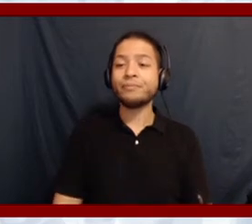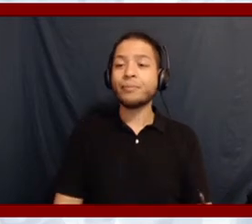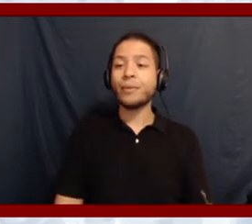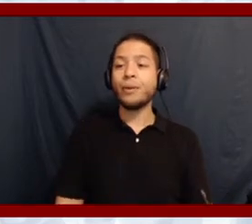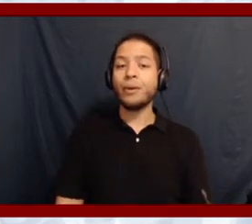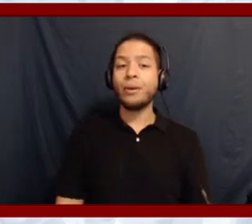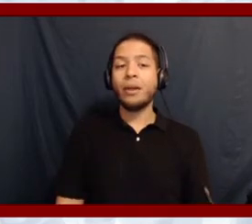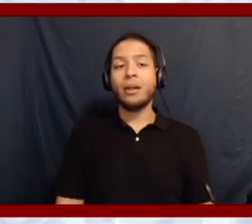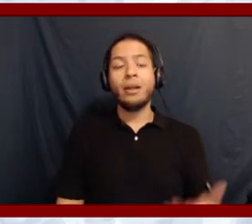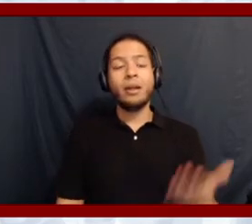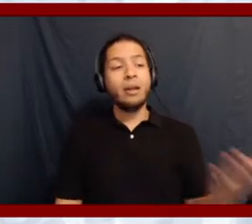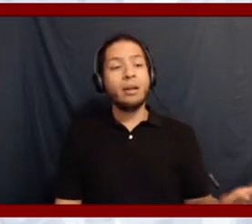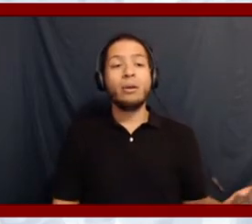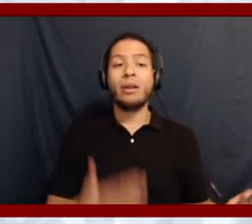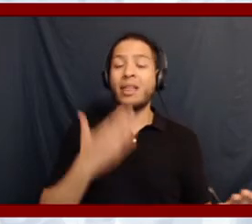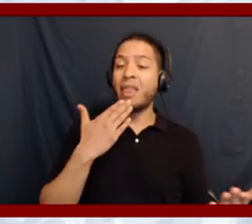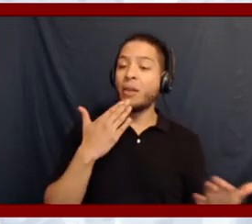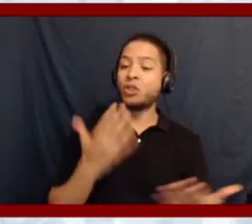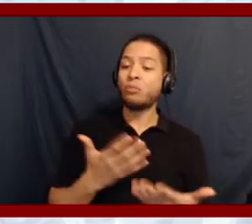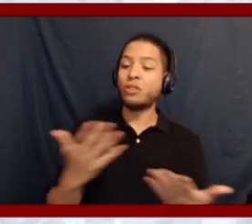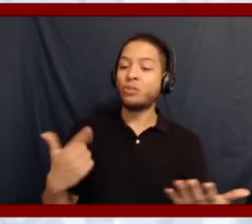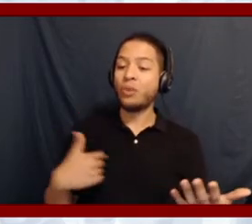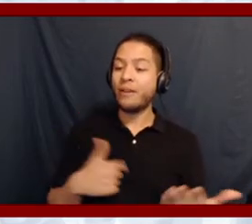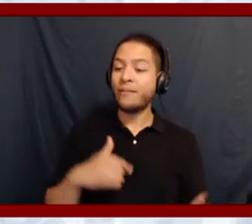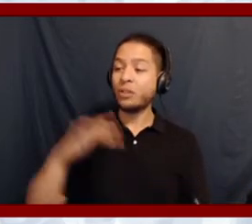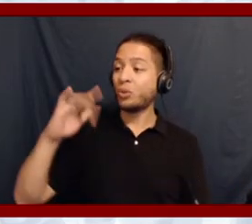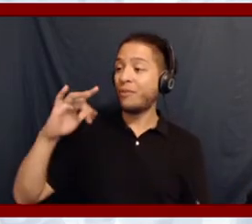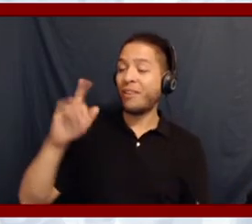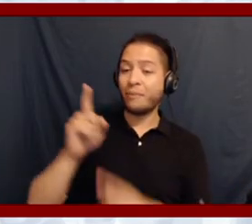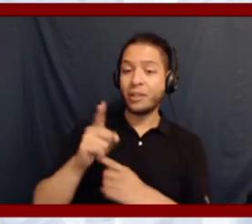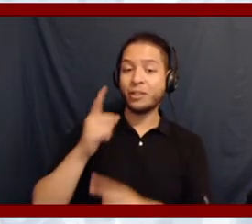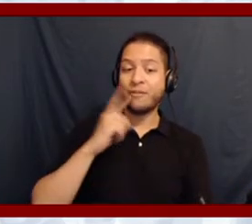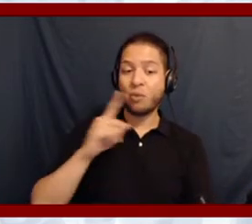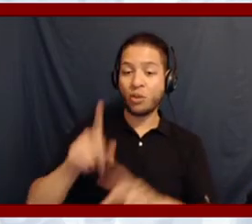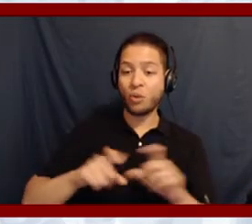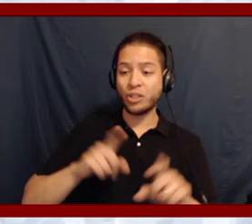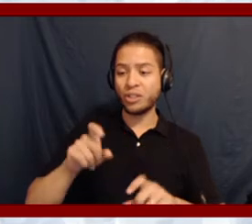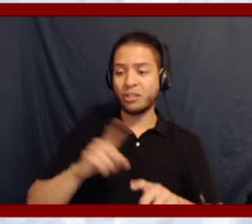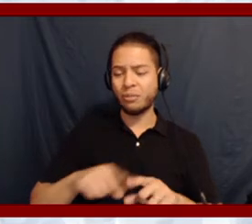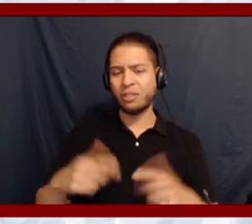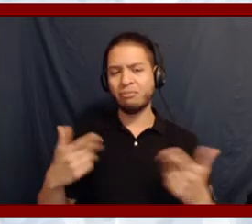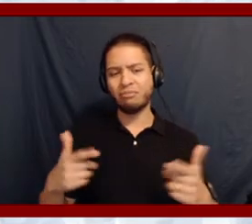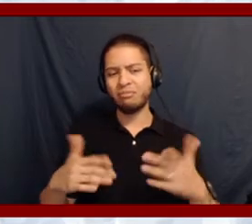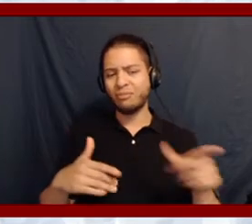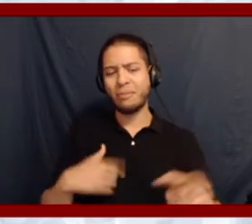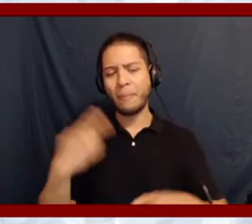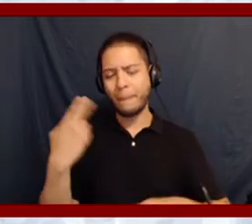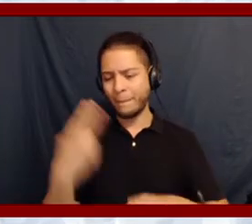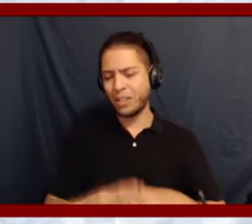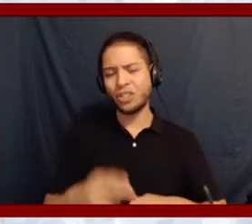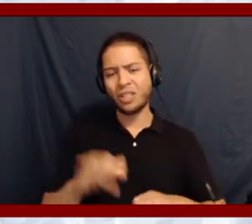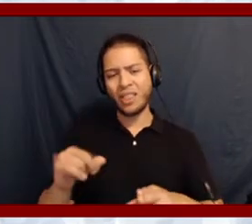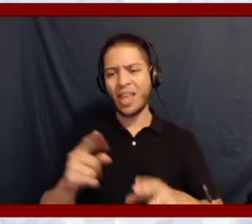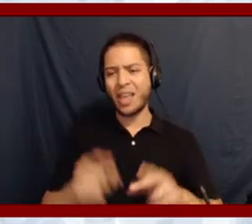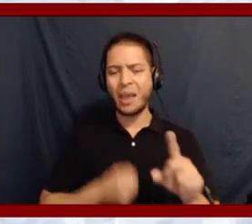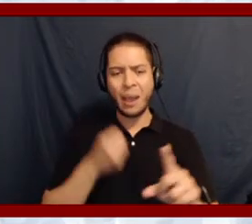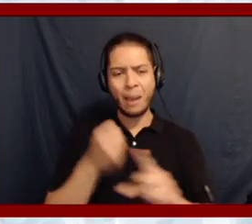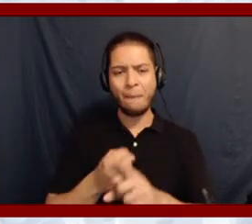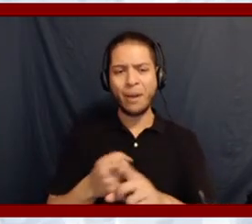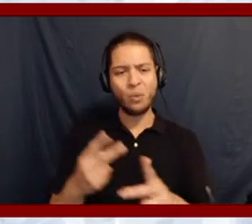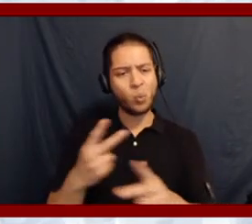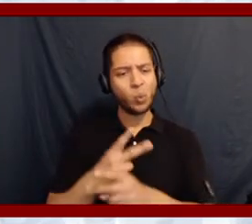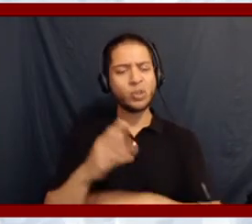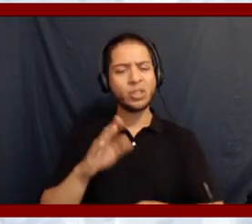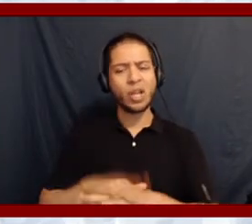minutes for the questions, so I want to get through as many as possible, but you spoke to the disproportionate impact of this pandemic on communities of color. There's a